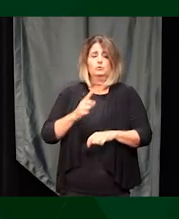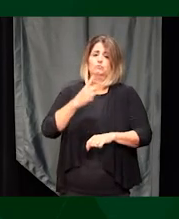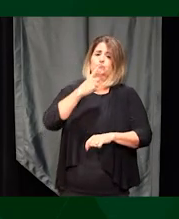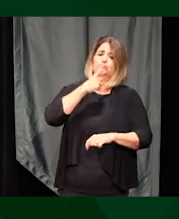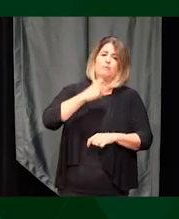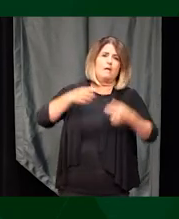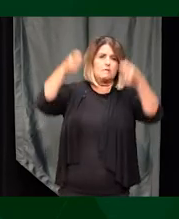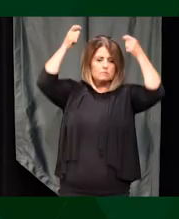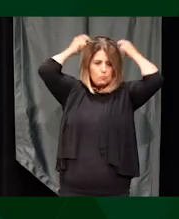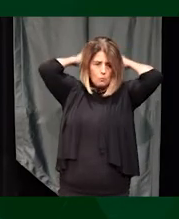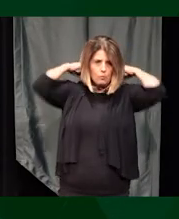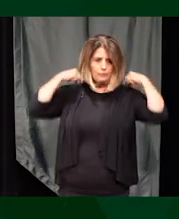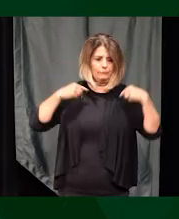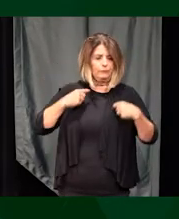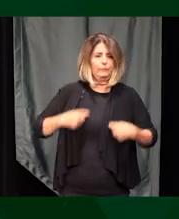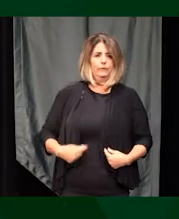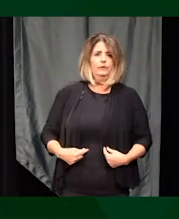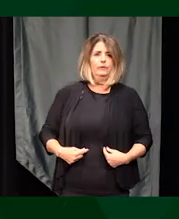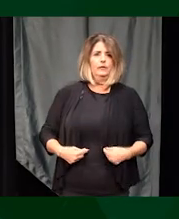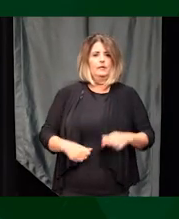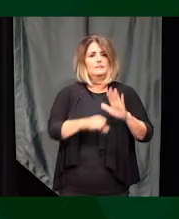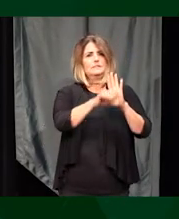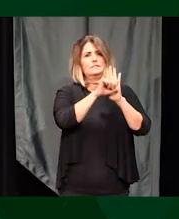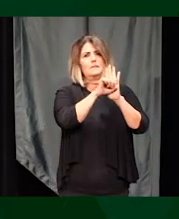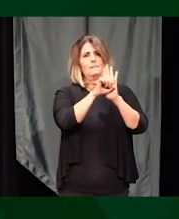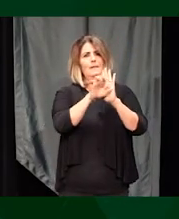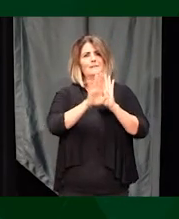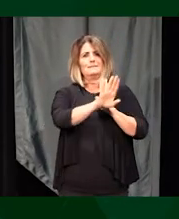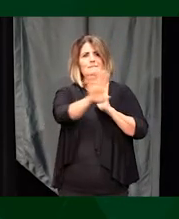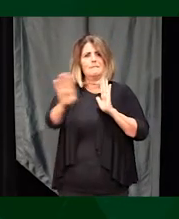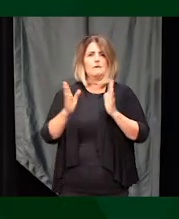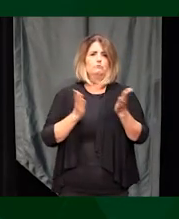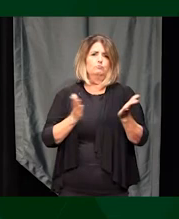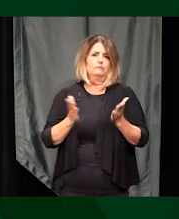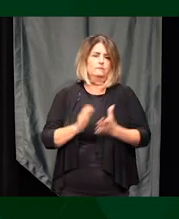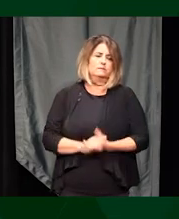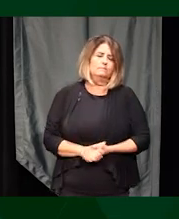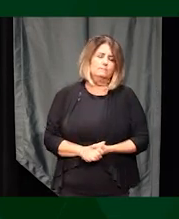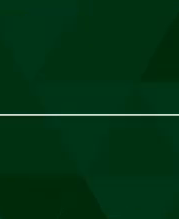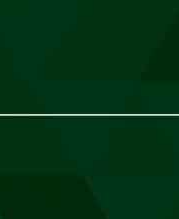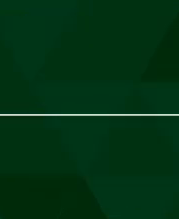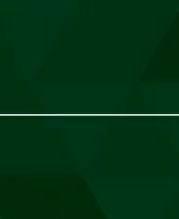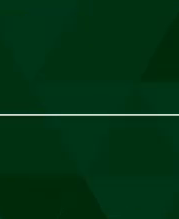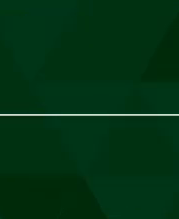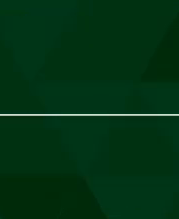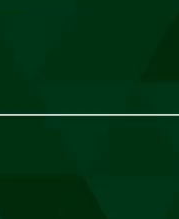the distinctive red cord, which symbolizes their service.